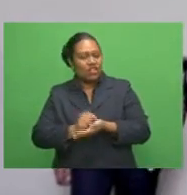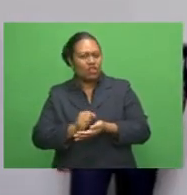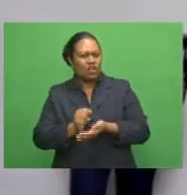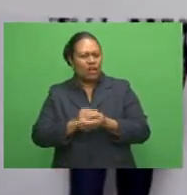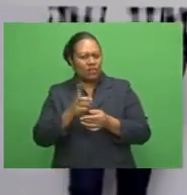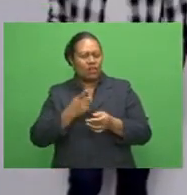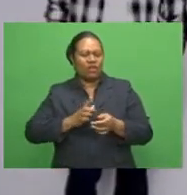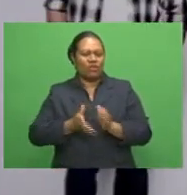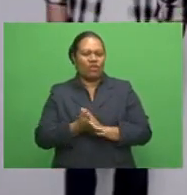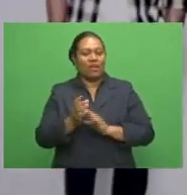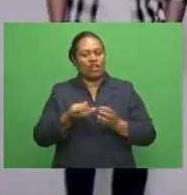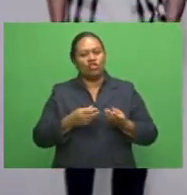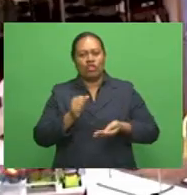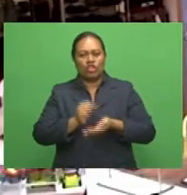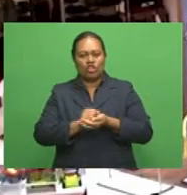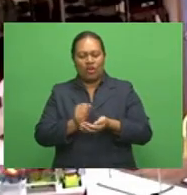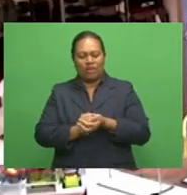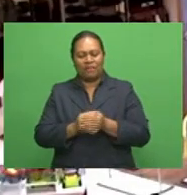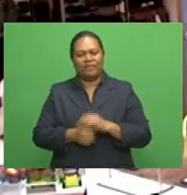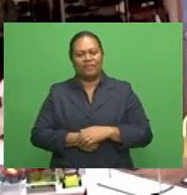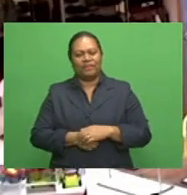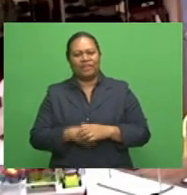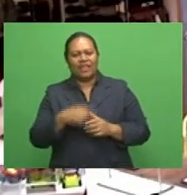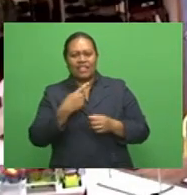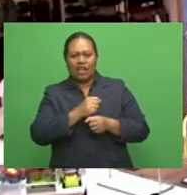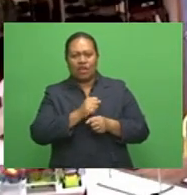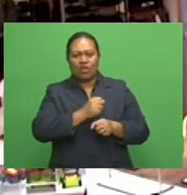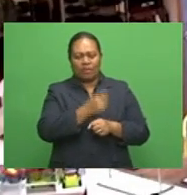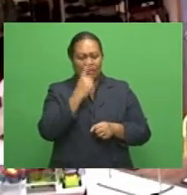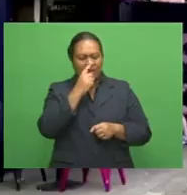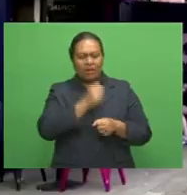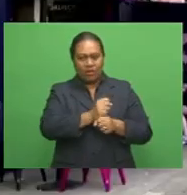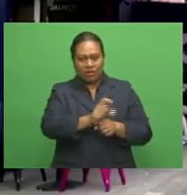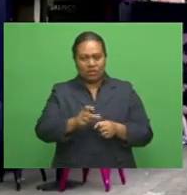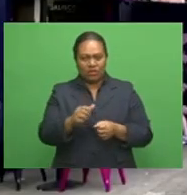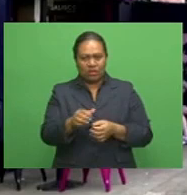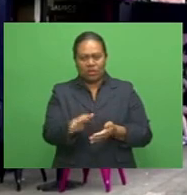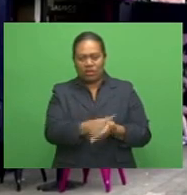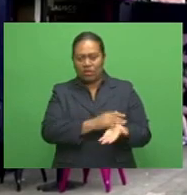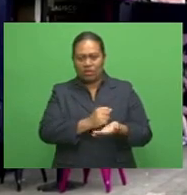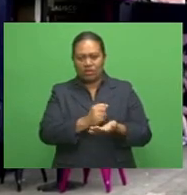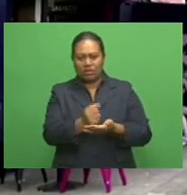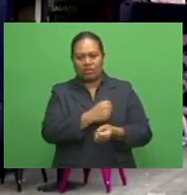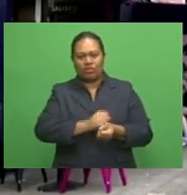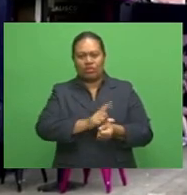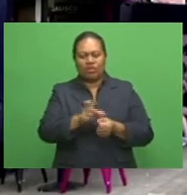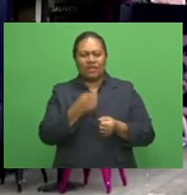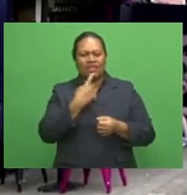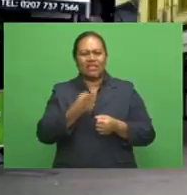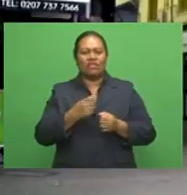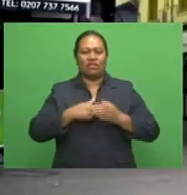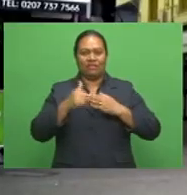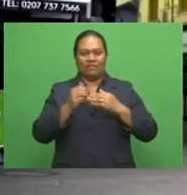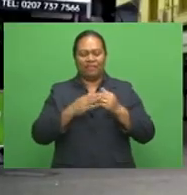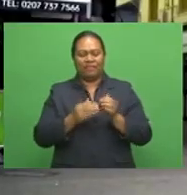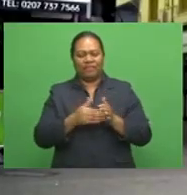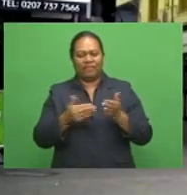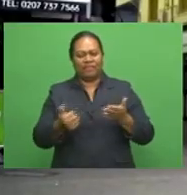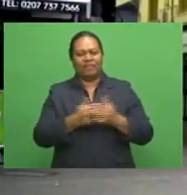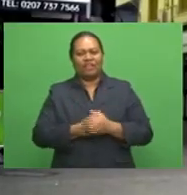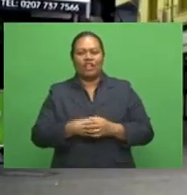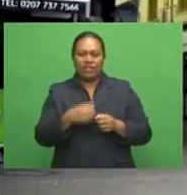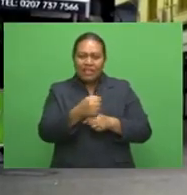returned to stores. Consumer sentiment, though, still remains well below its level before the coronavirus struck Britain. And cafes